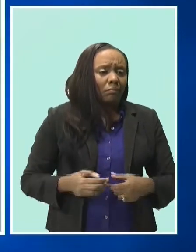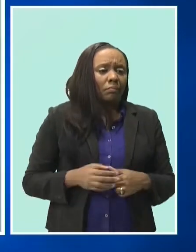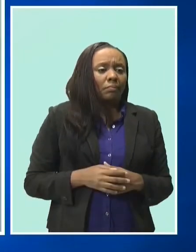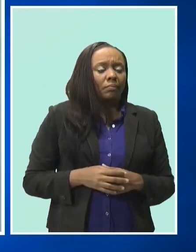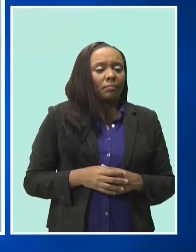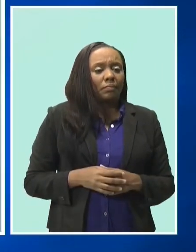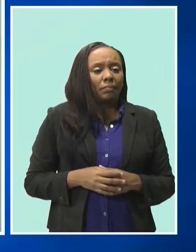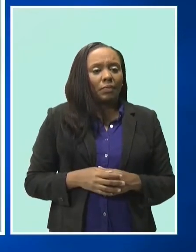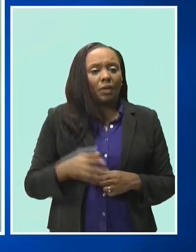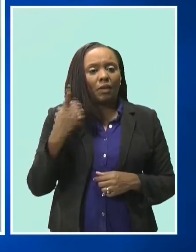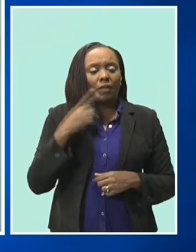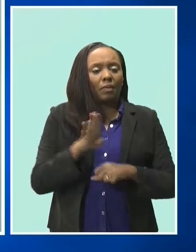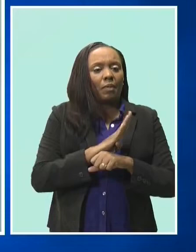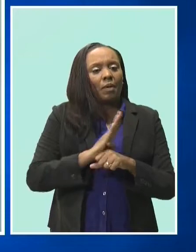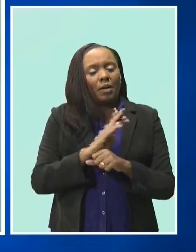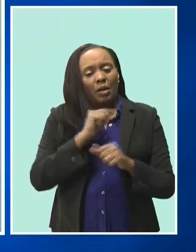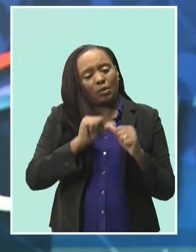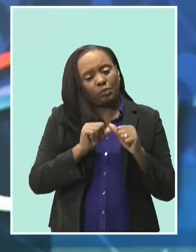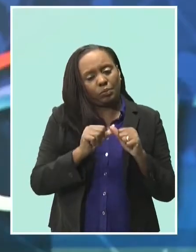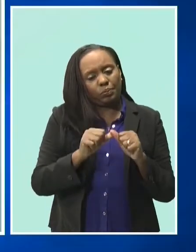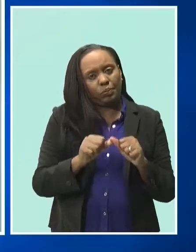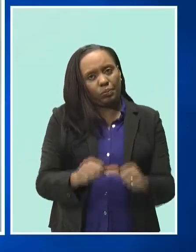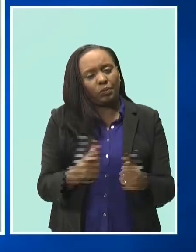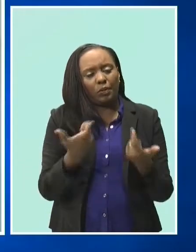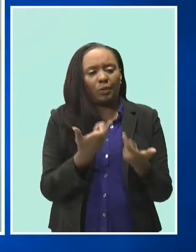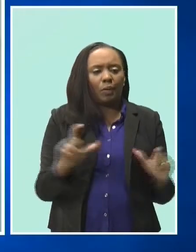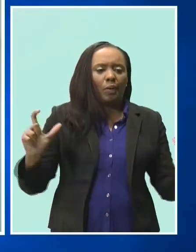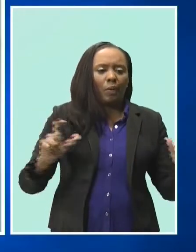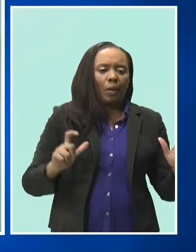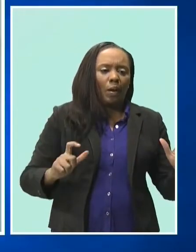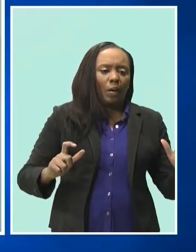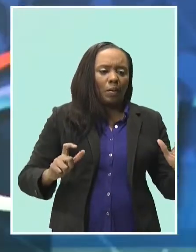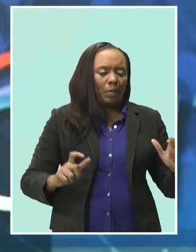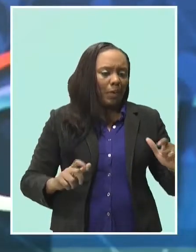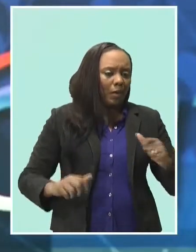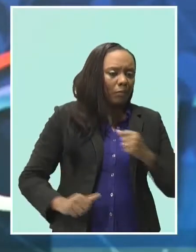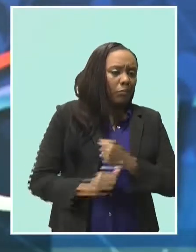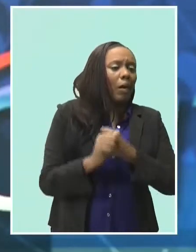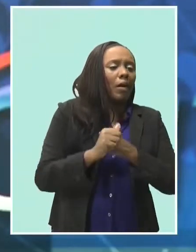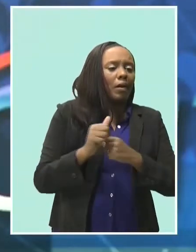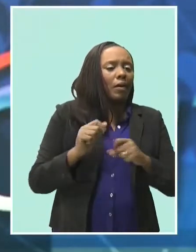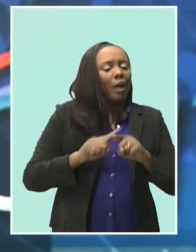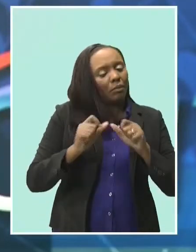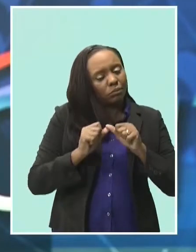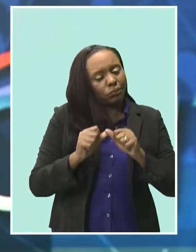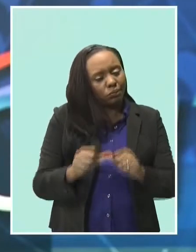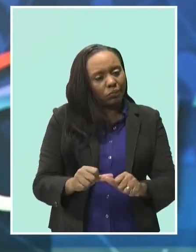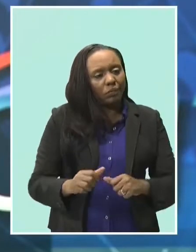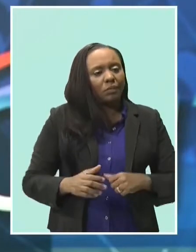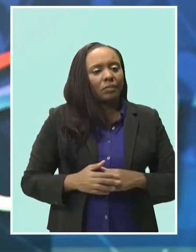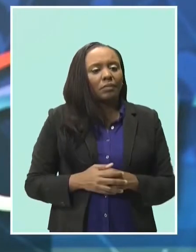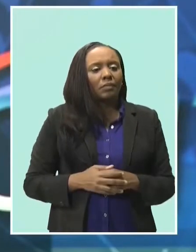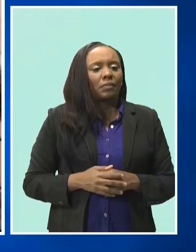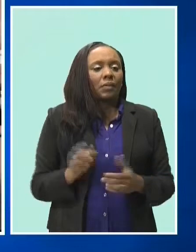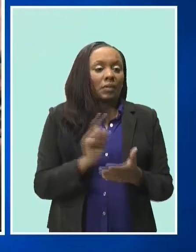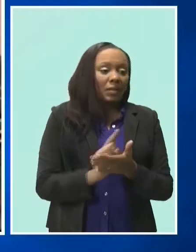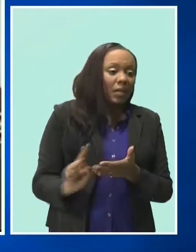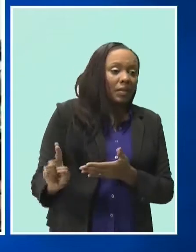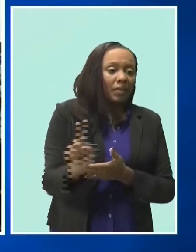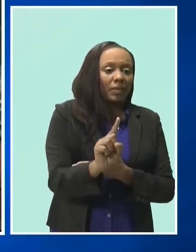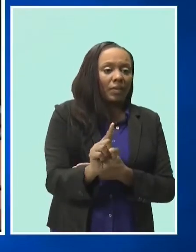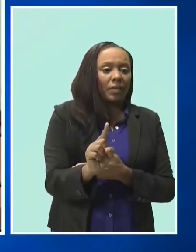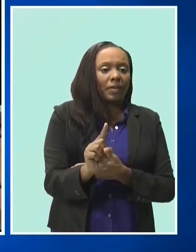to hold this nation together during its biggest threat, the COVID-19. Mr. Baird revealed next week the theme will